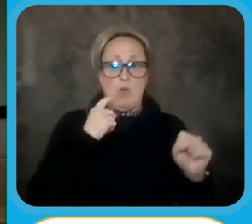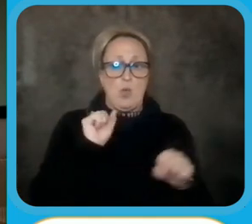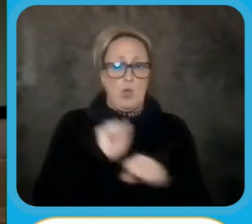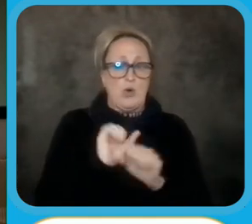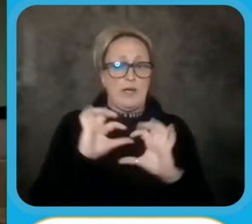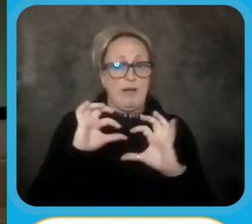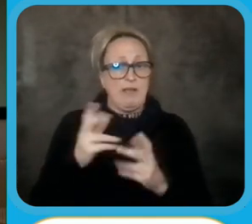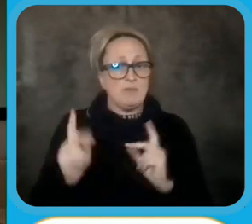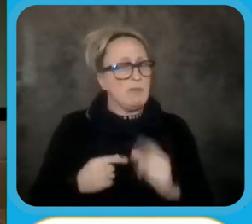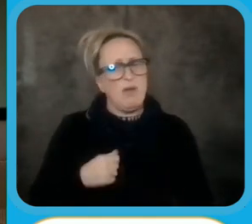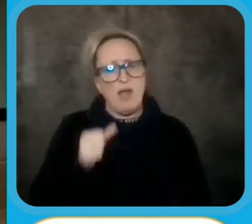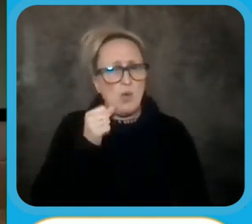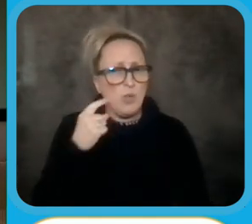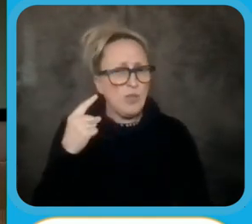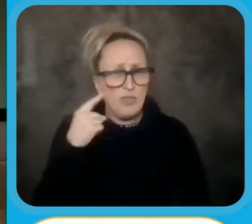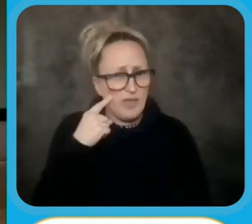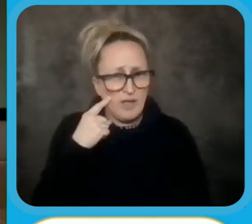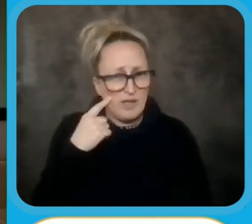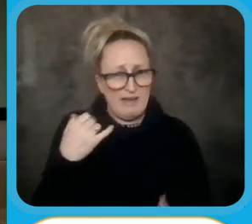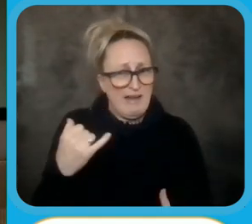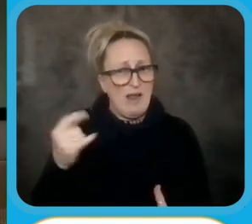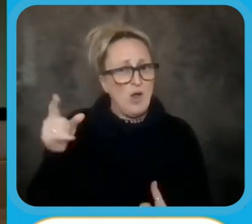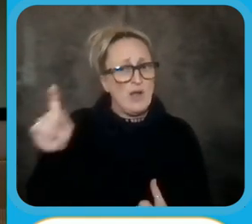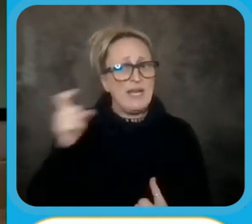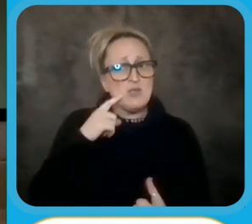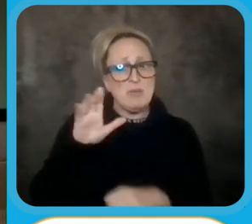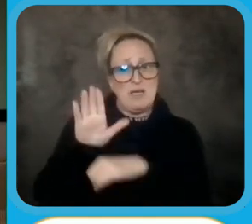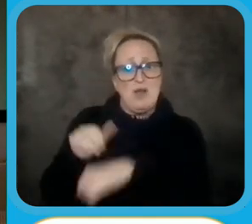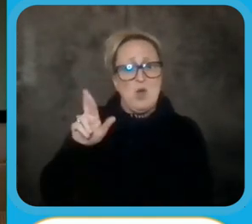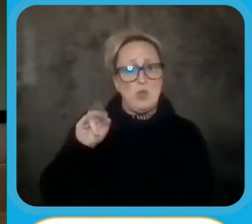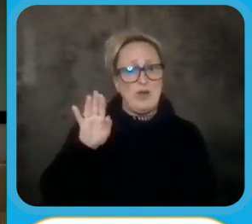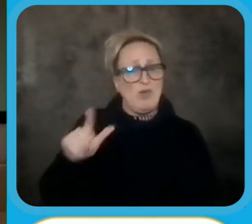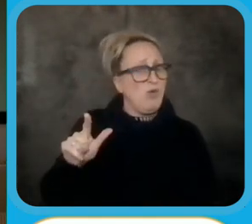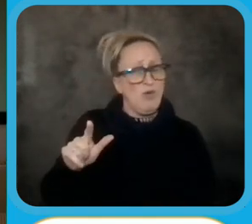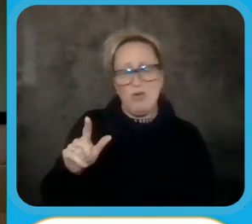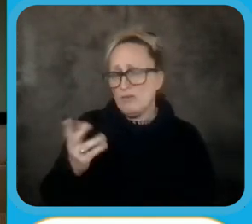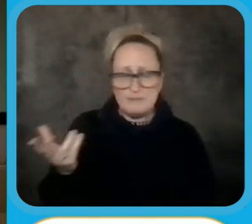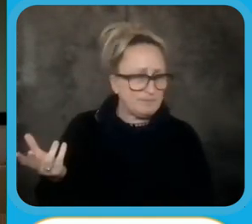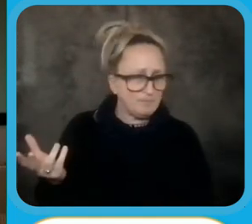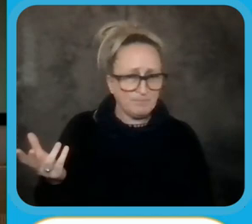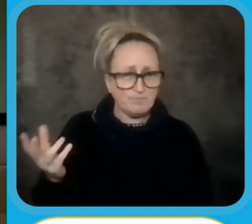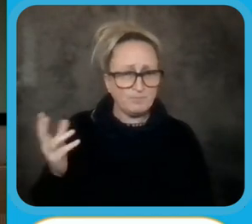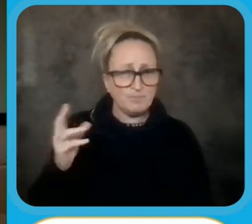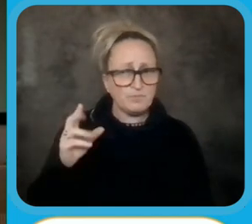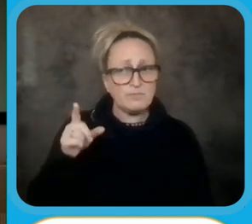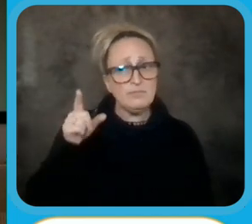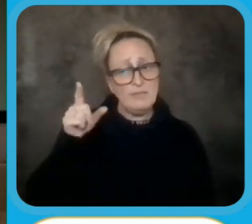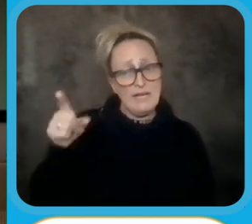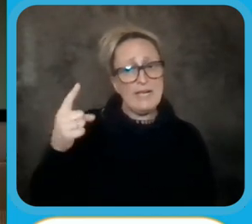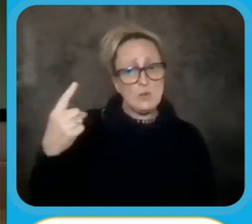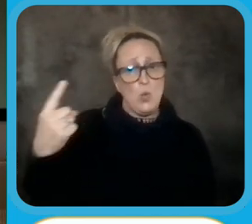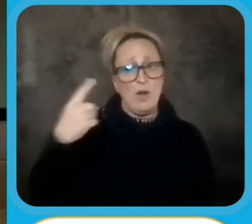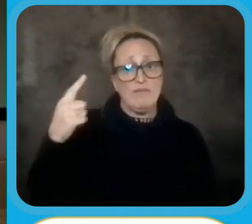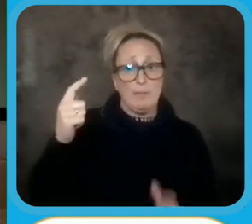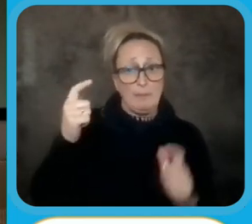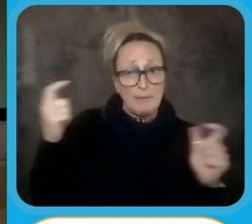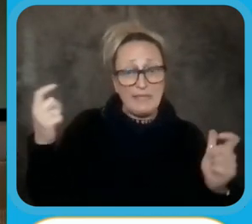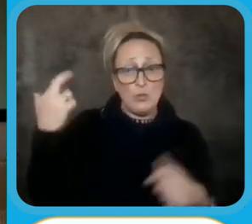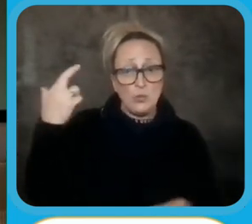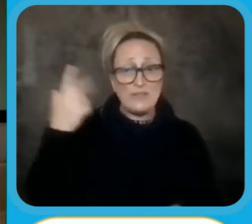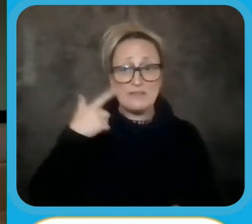I don't think that at a time like this, he should be recalled, because, you know, he is one of the big reasons I was able to